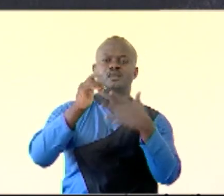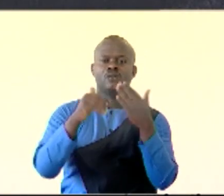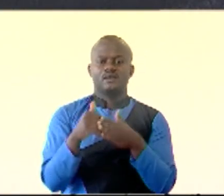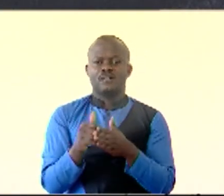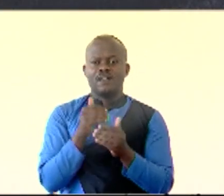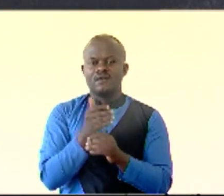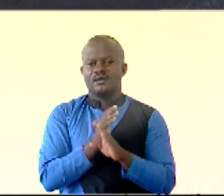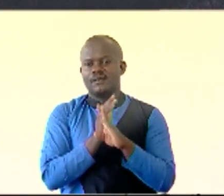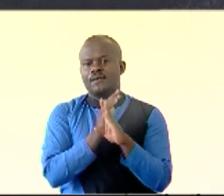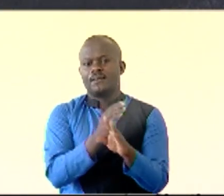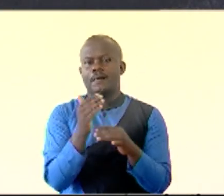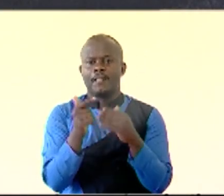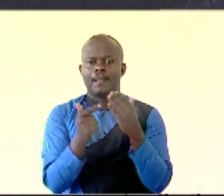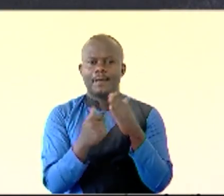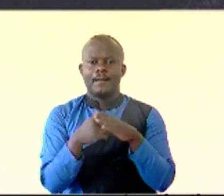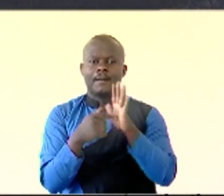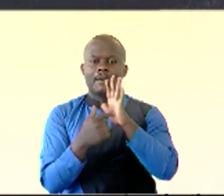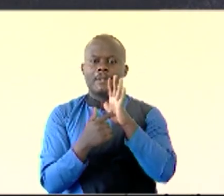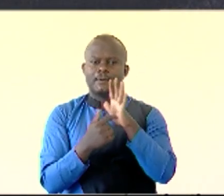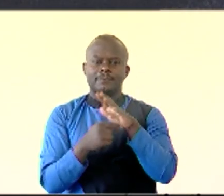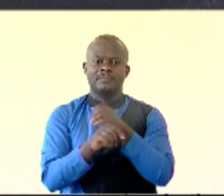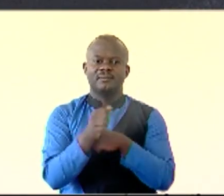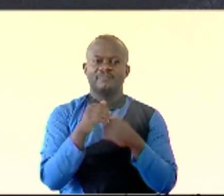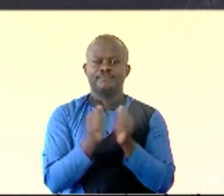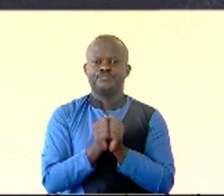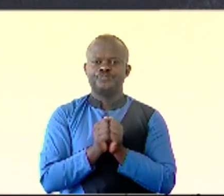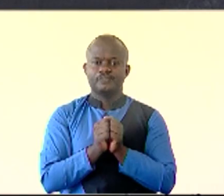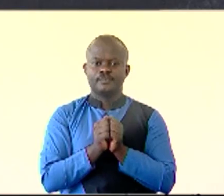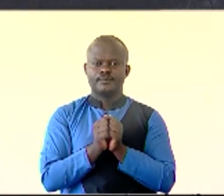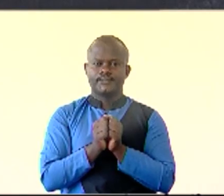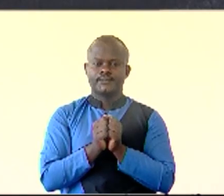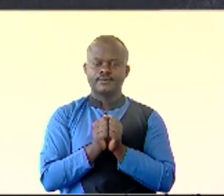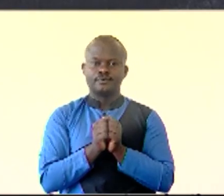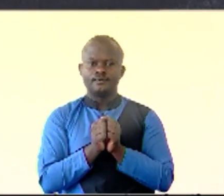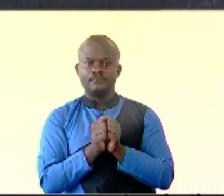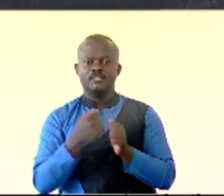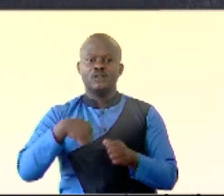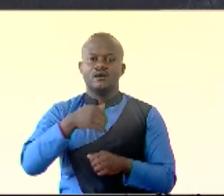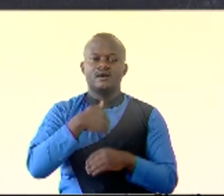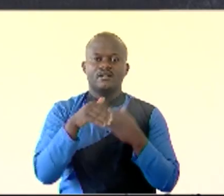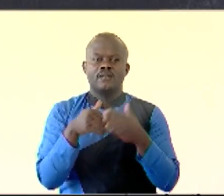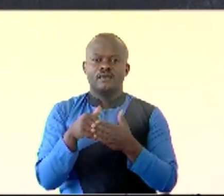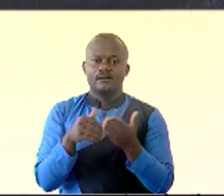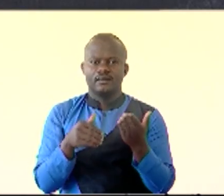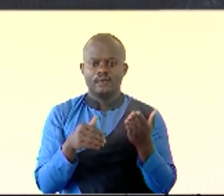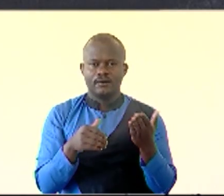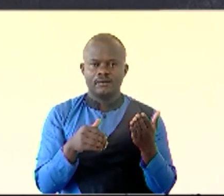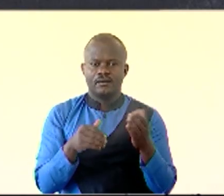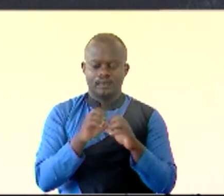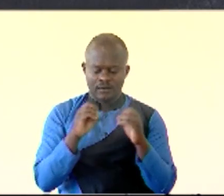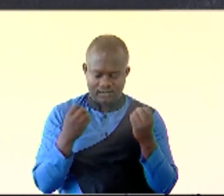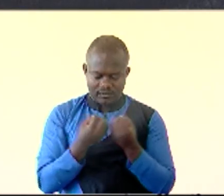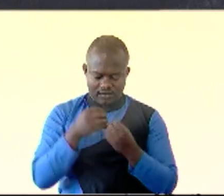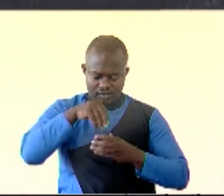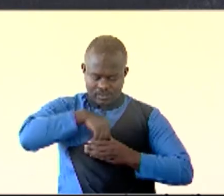recovering, that one is referred to as active immune system. We have, and it makes the organism immune